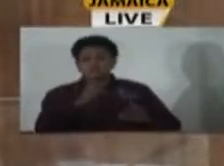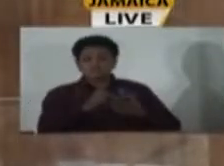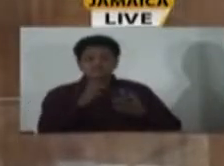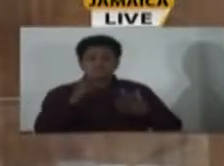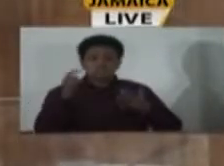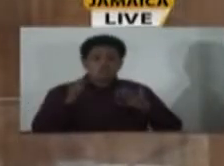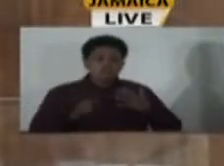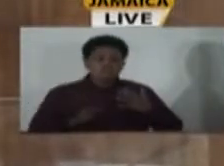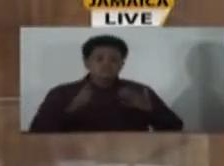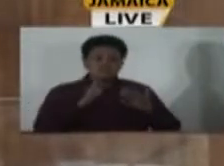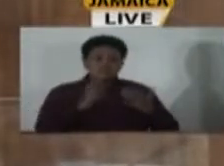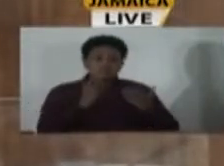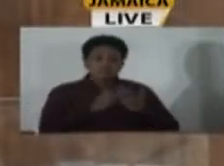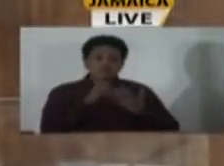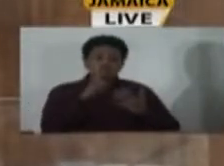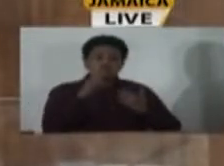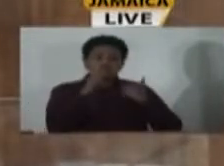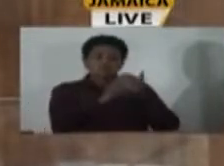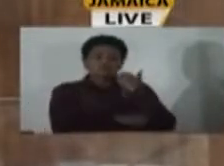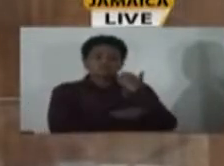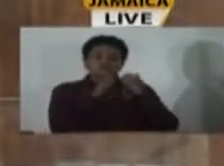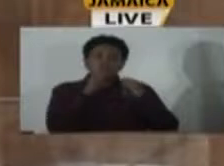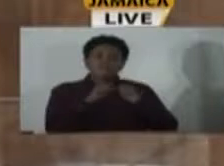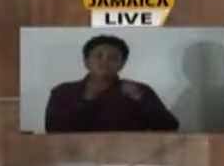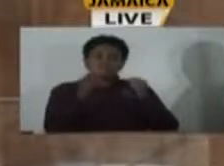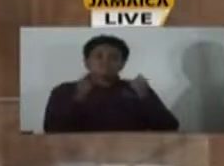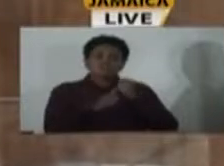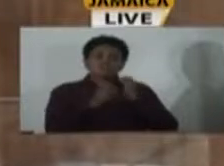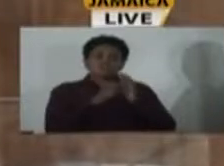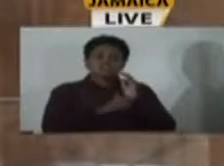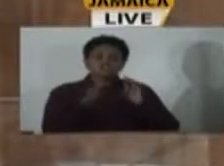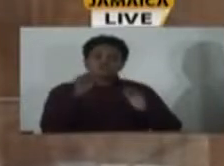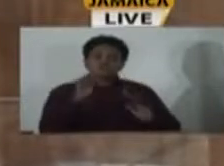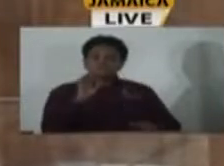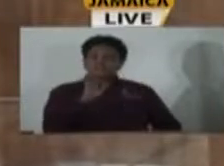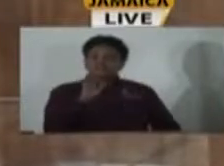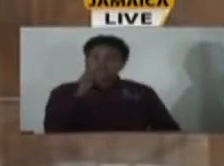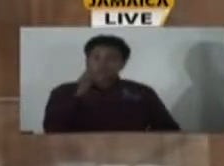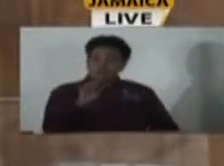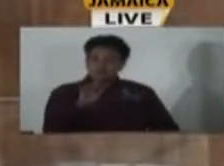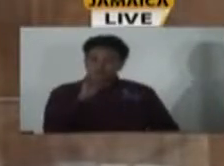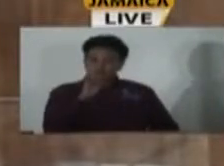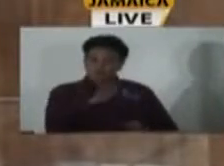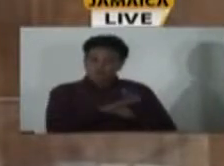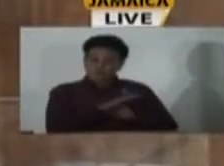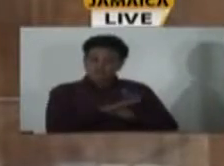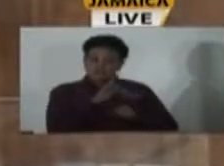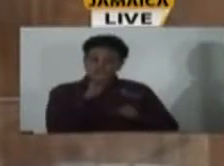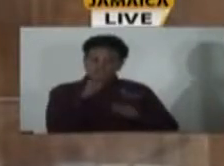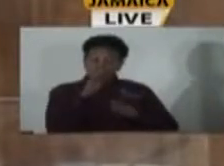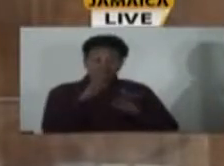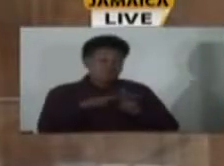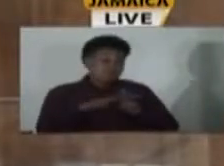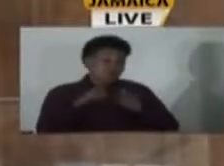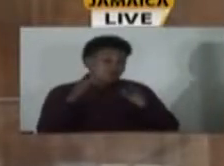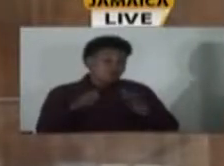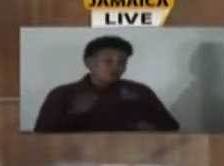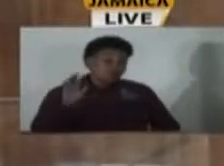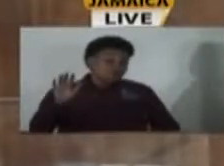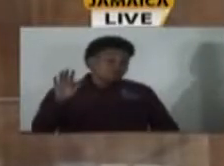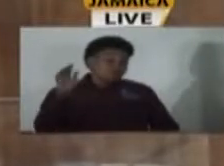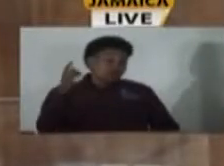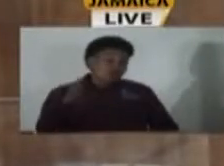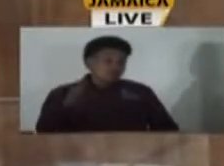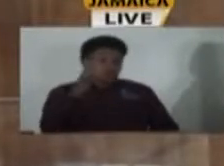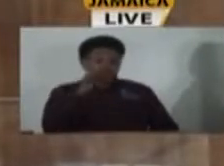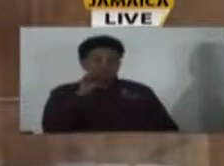precondition to the prosecution of an offense under Section 27. So the warning is completely up to the person